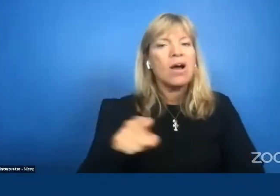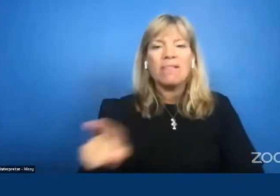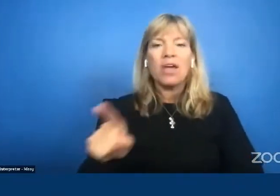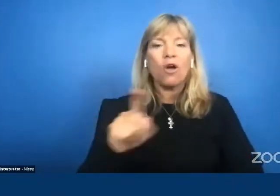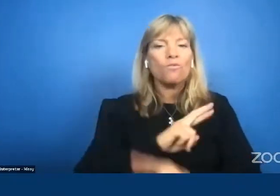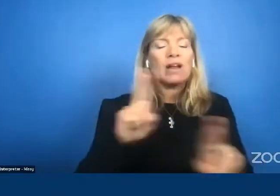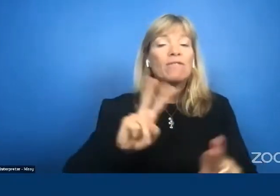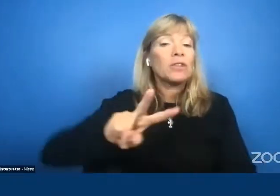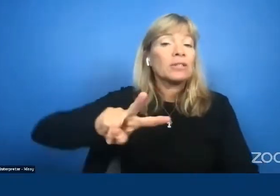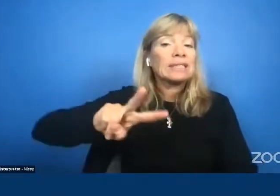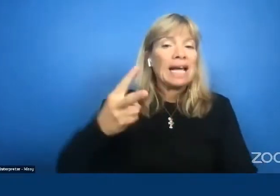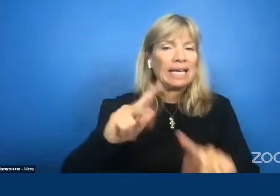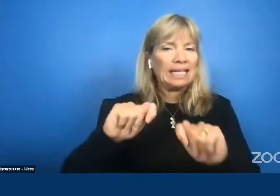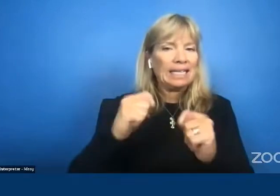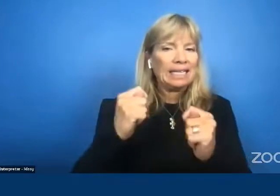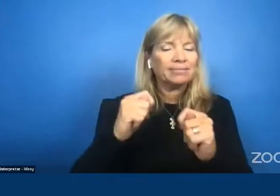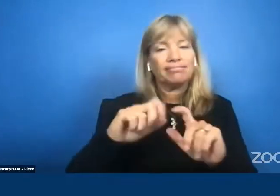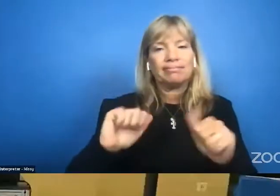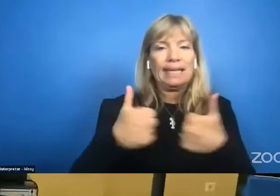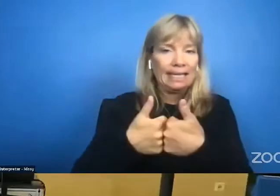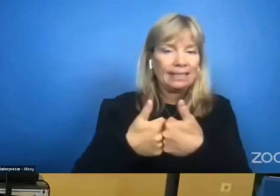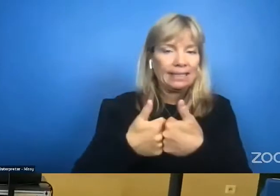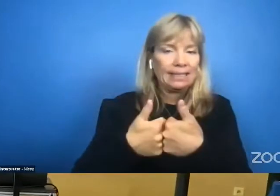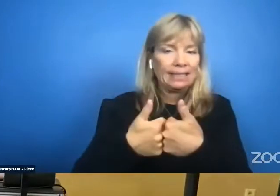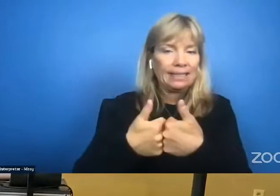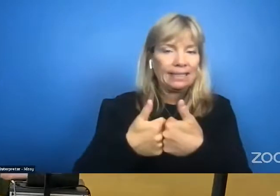here at ETH Zurich.